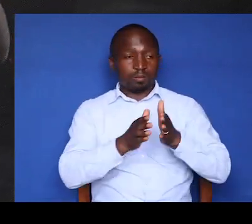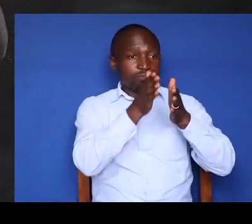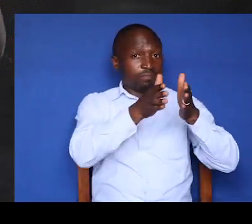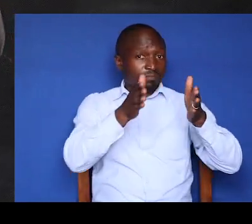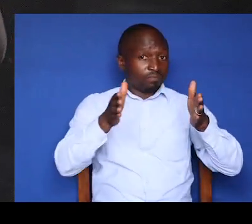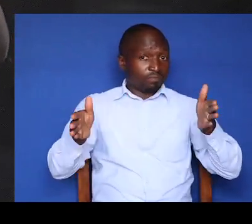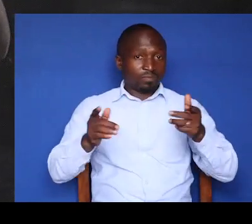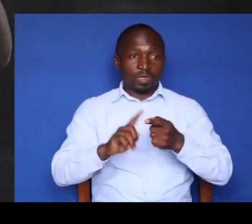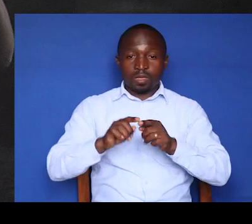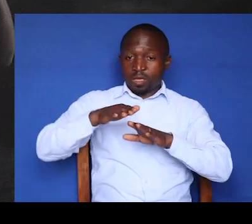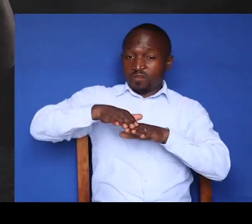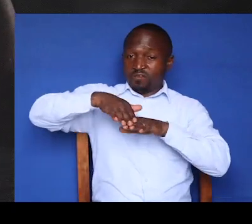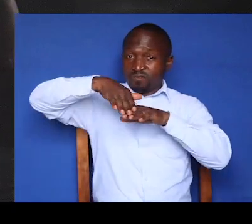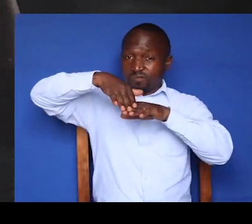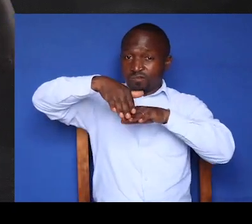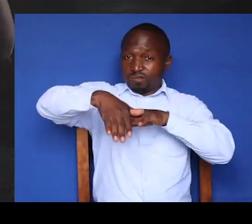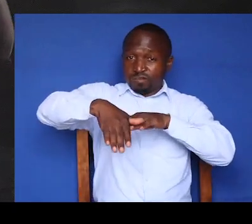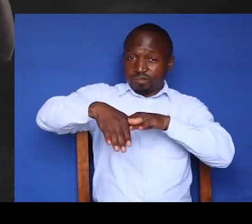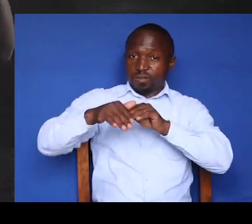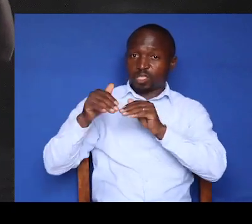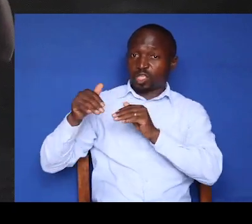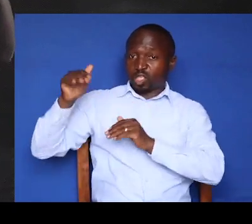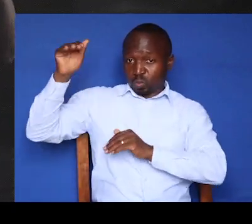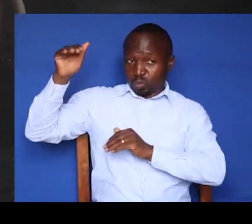the gradient is steep.